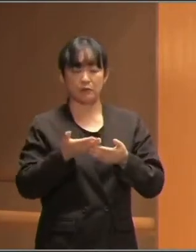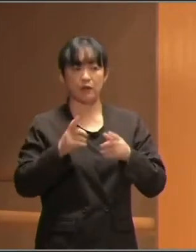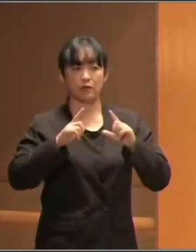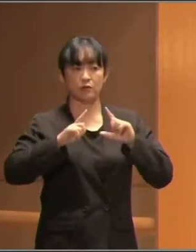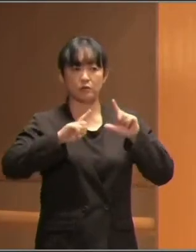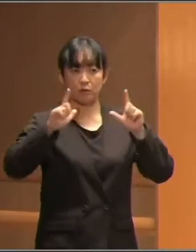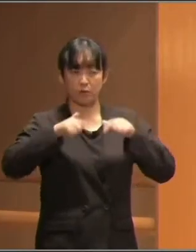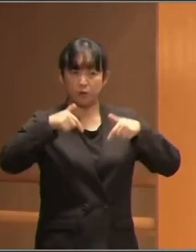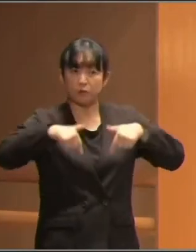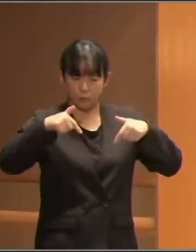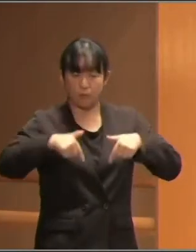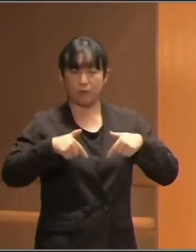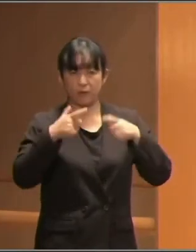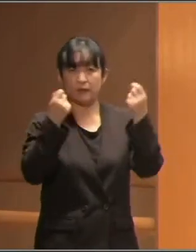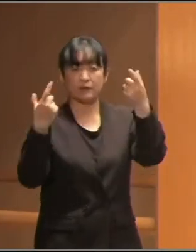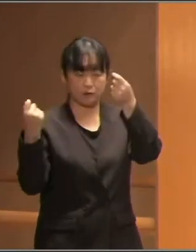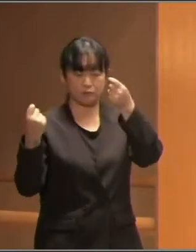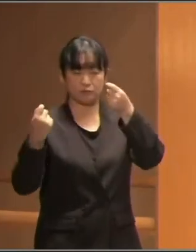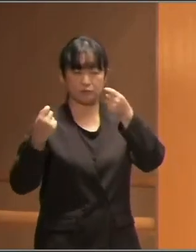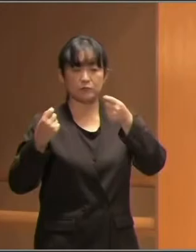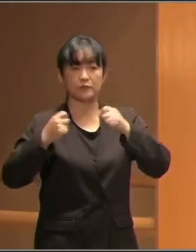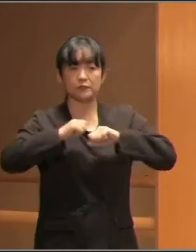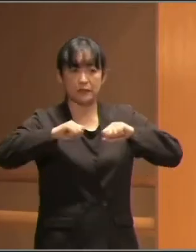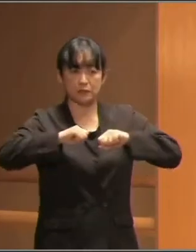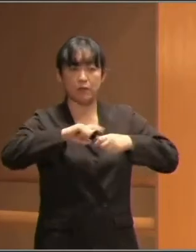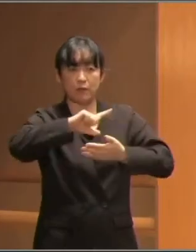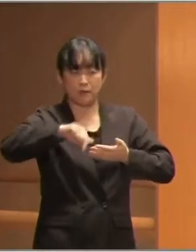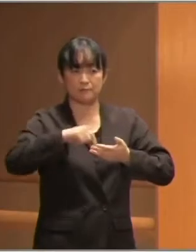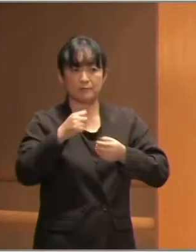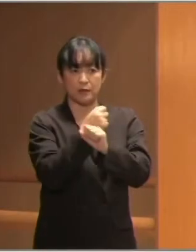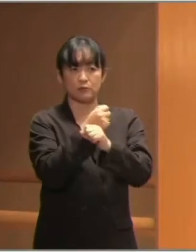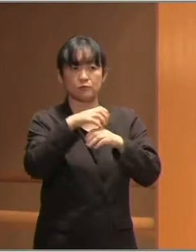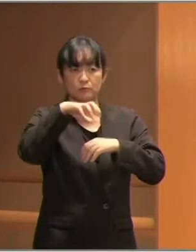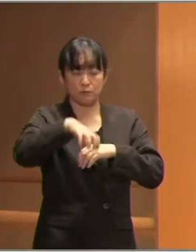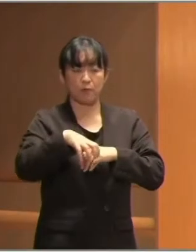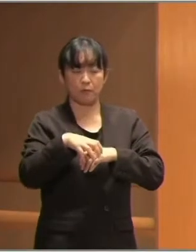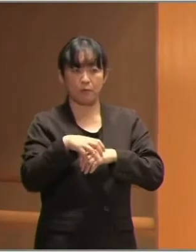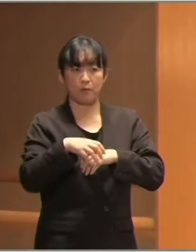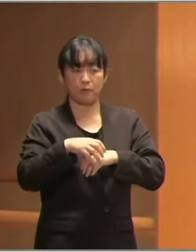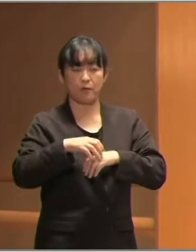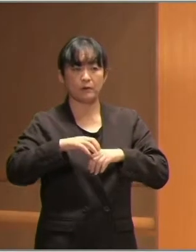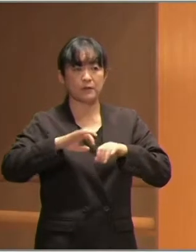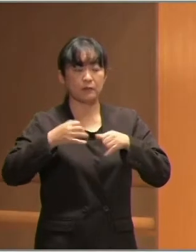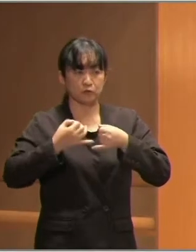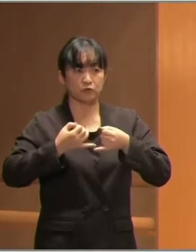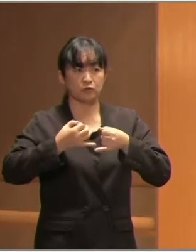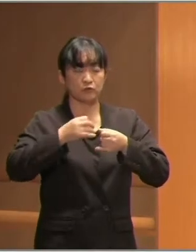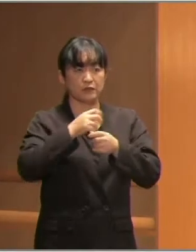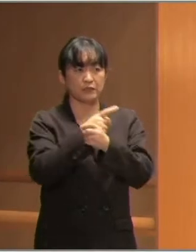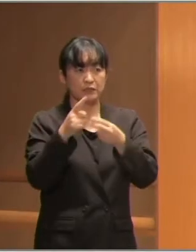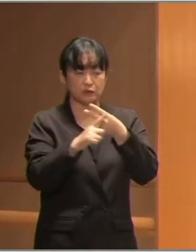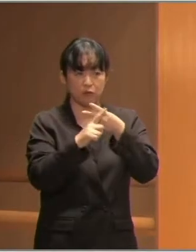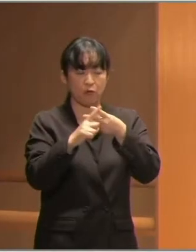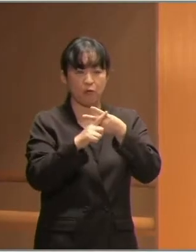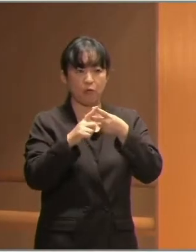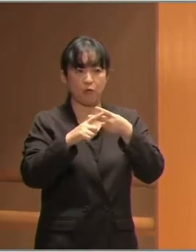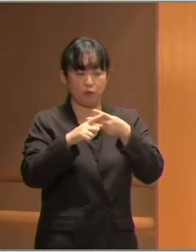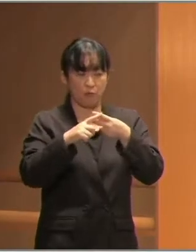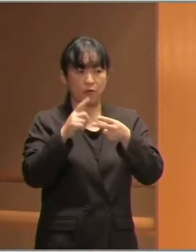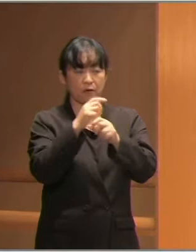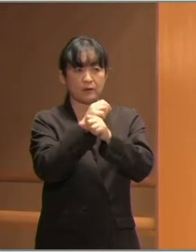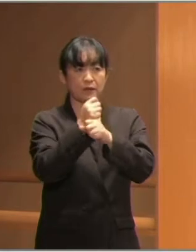from Research Institute for Sustainable Human Sphere, Kyoto University, specially appointed